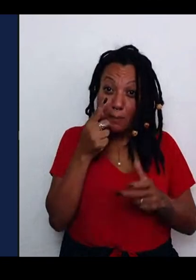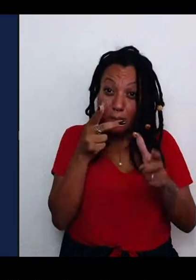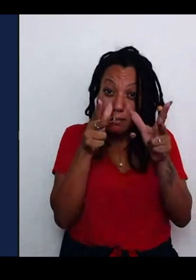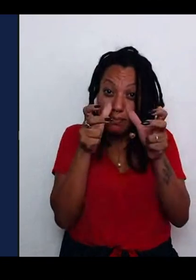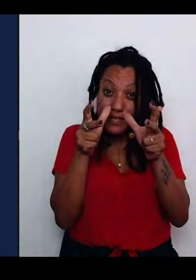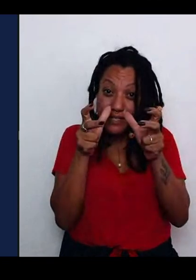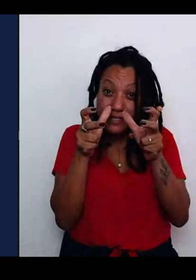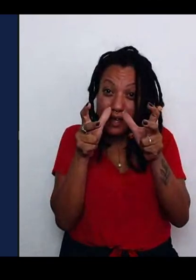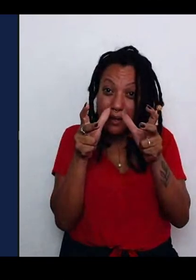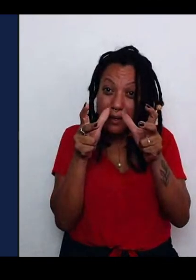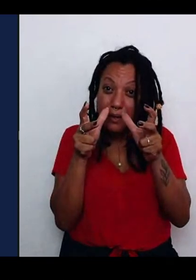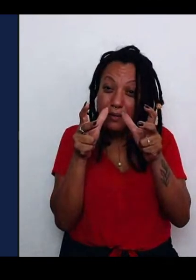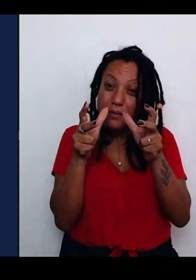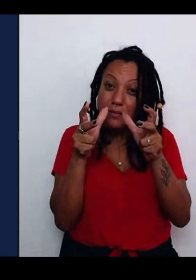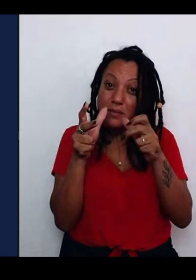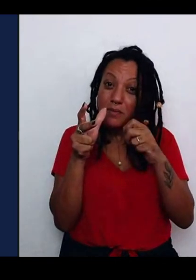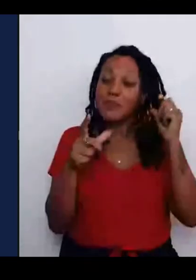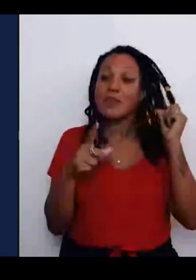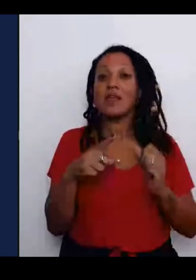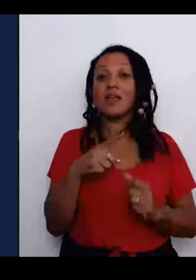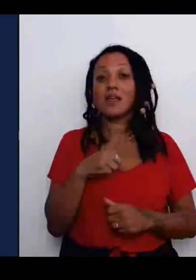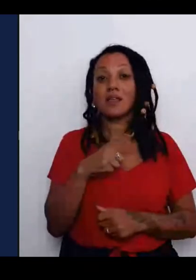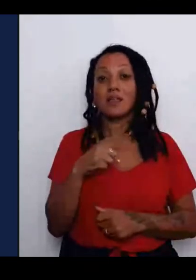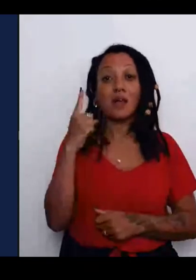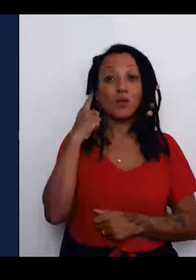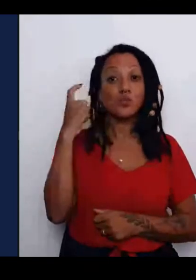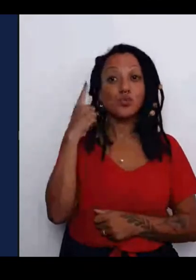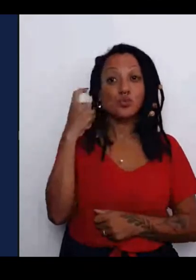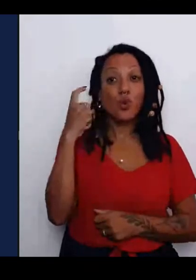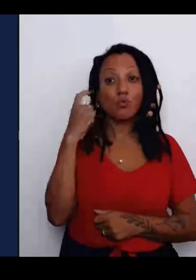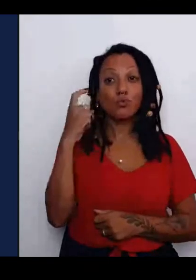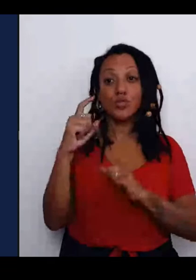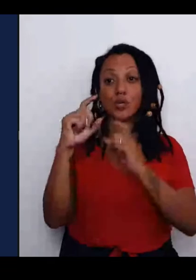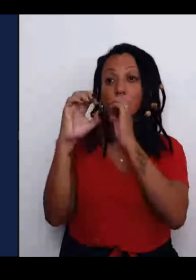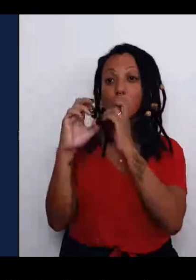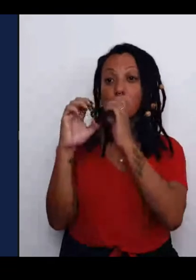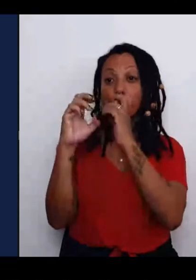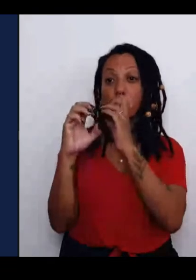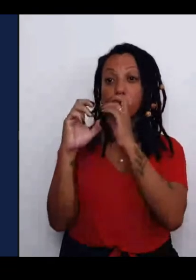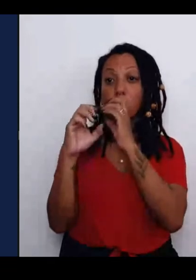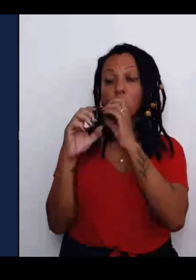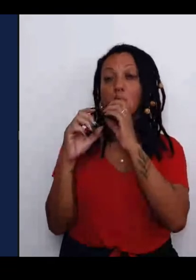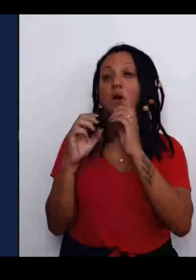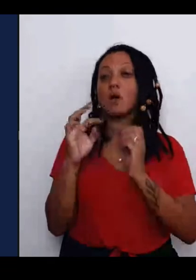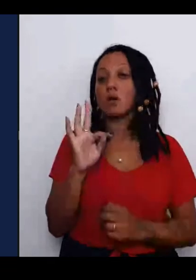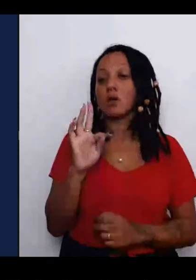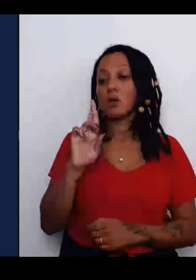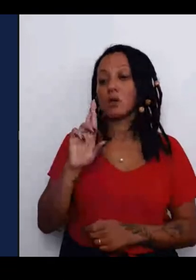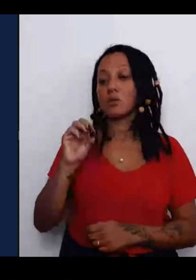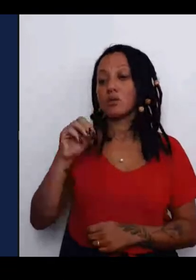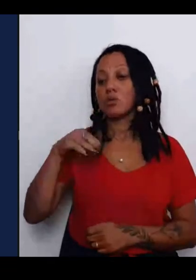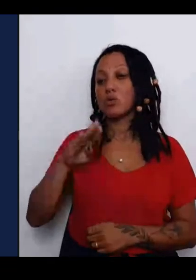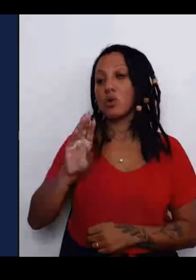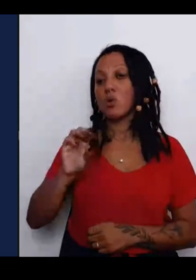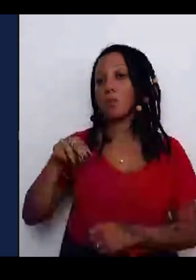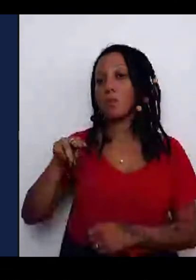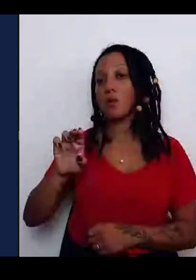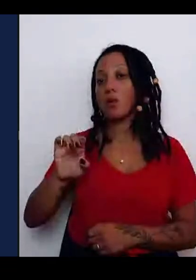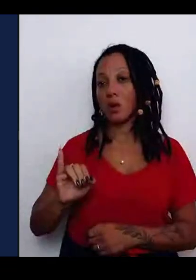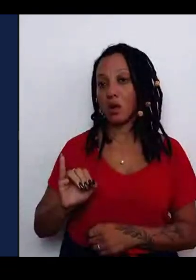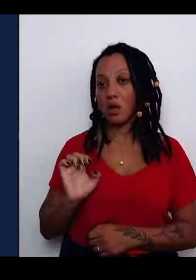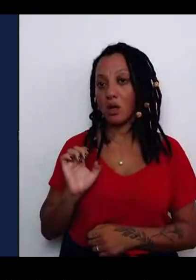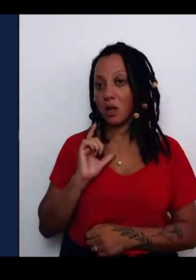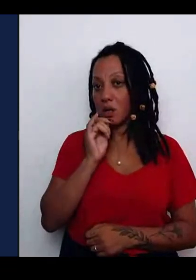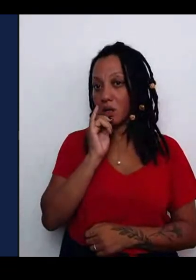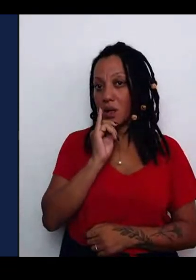Melody that stirs anticipation the one we heard in the beginning these sounds have been heard before in the film's opening scene